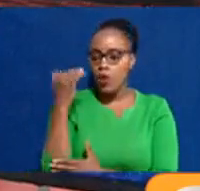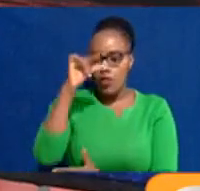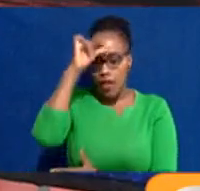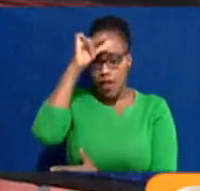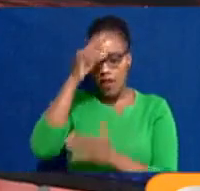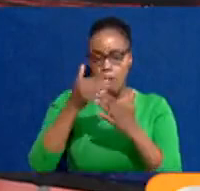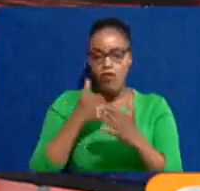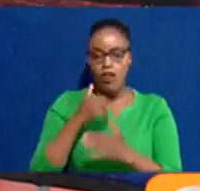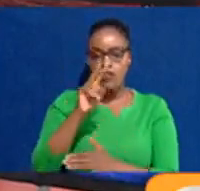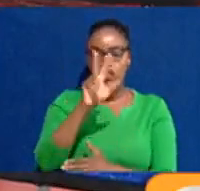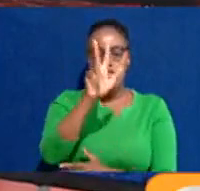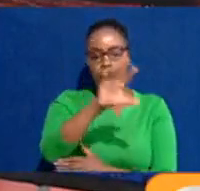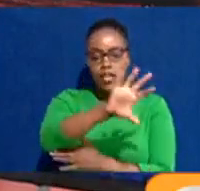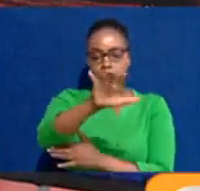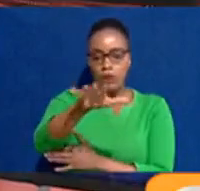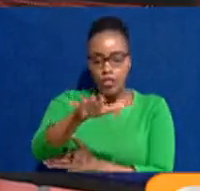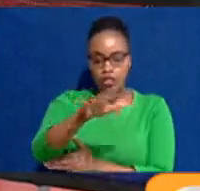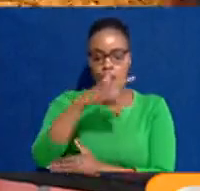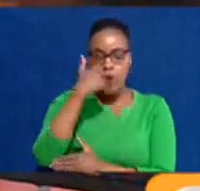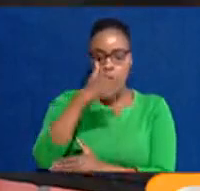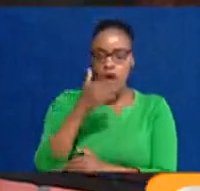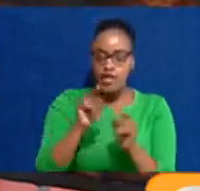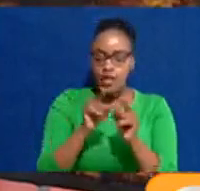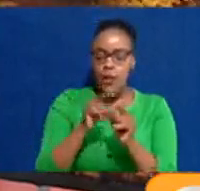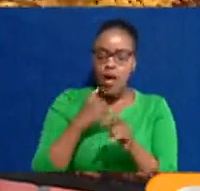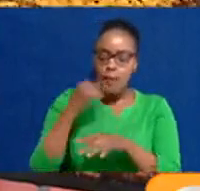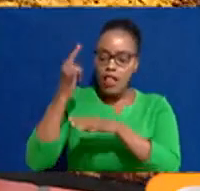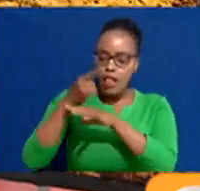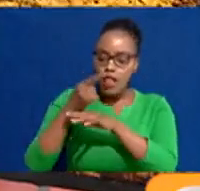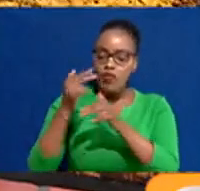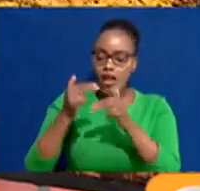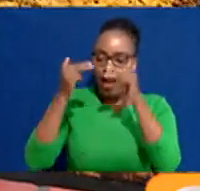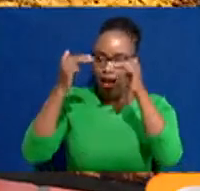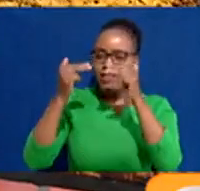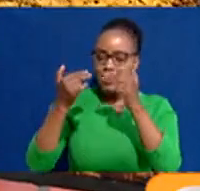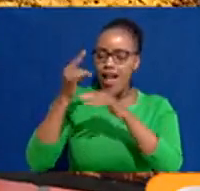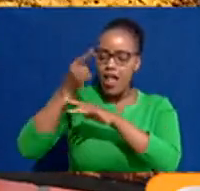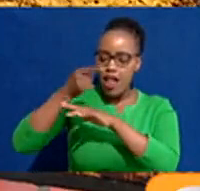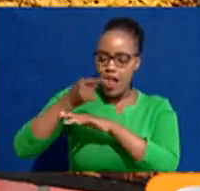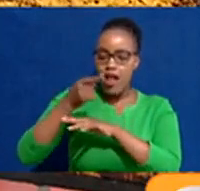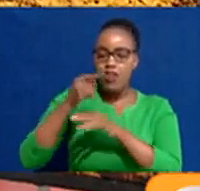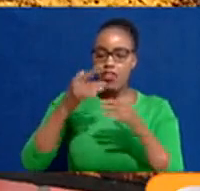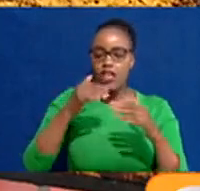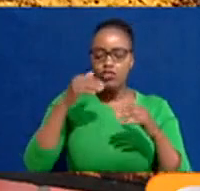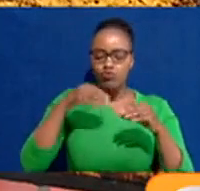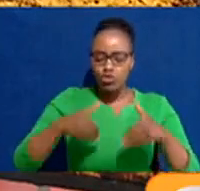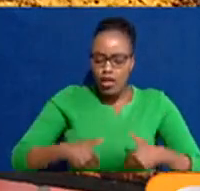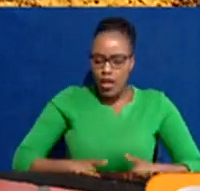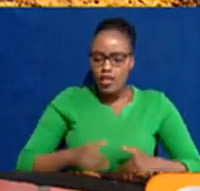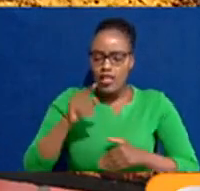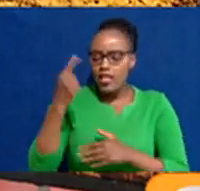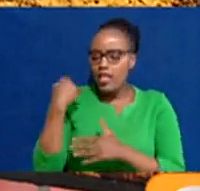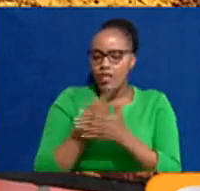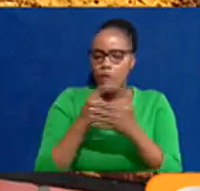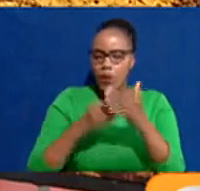government had 23 counties on high alert as far as drought is concerned. And just last week, that number